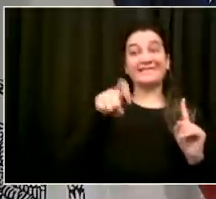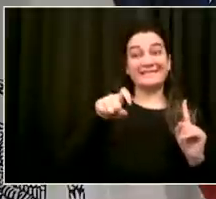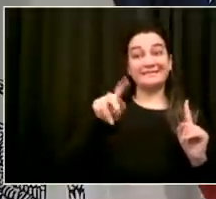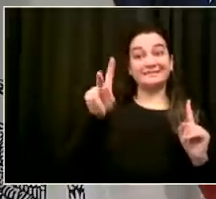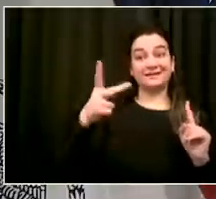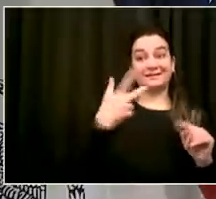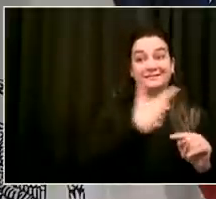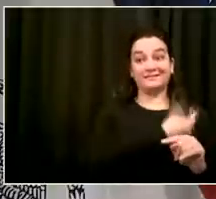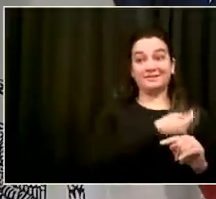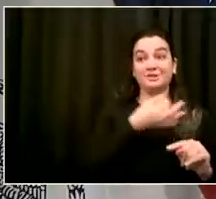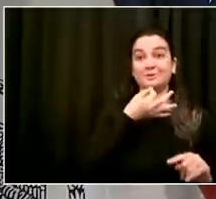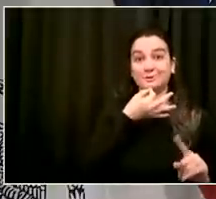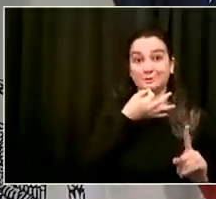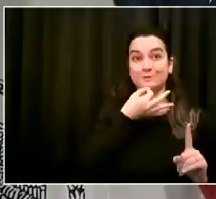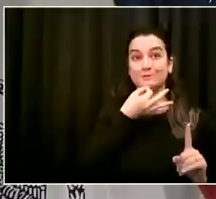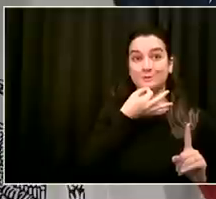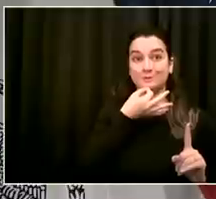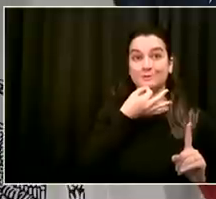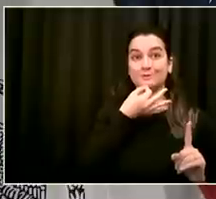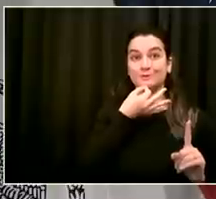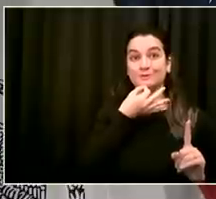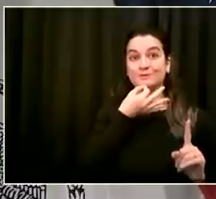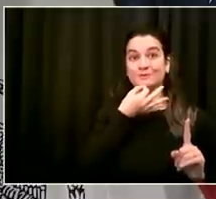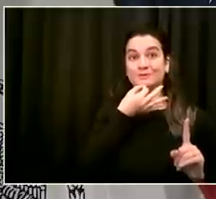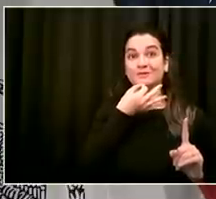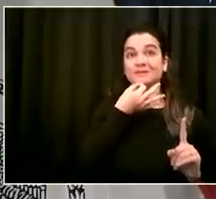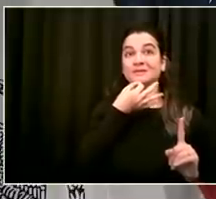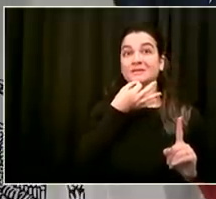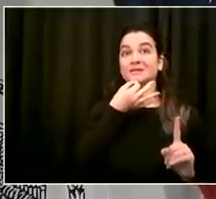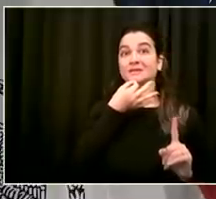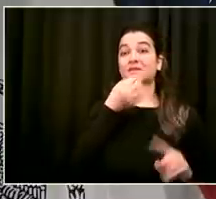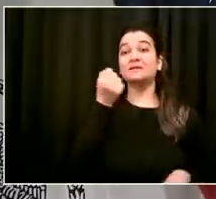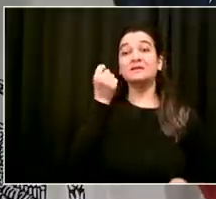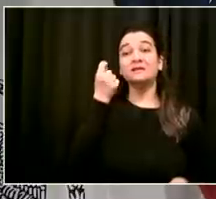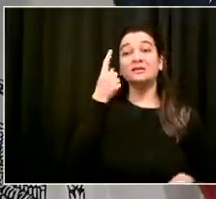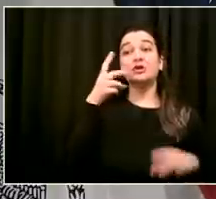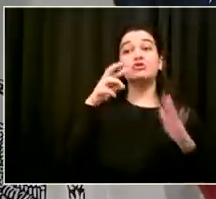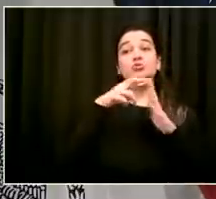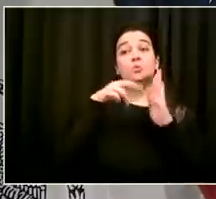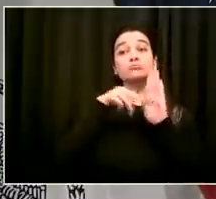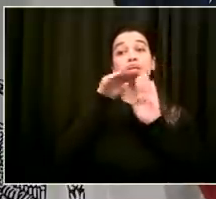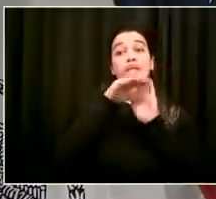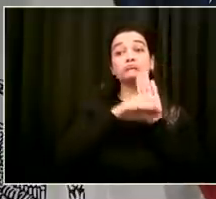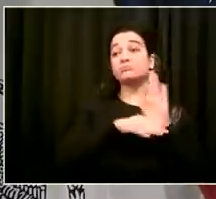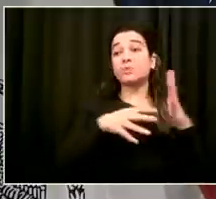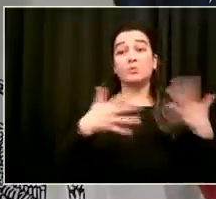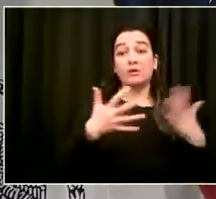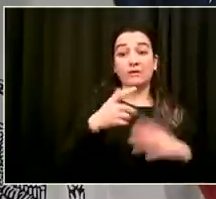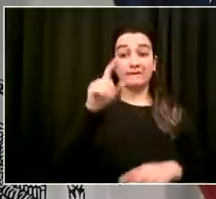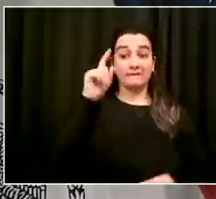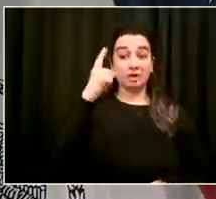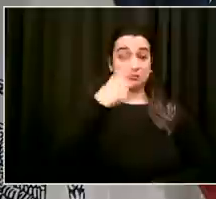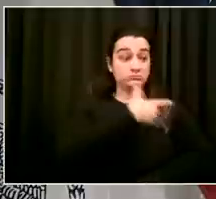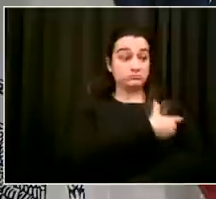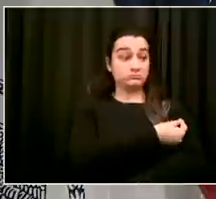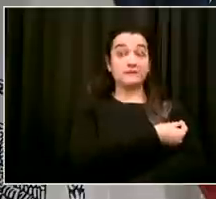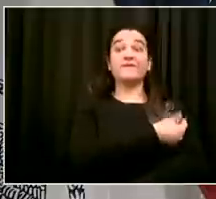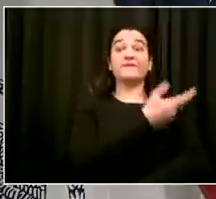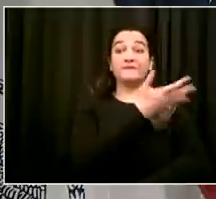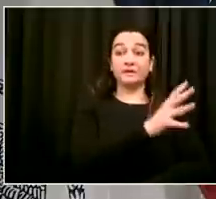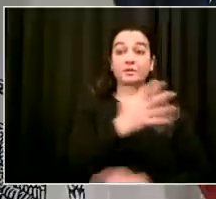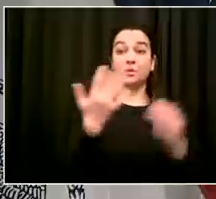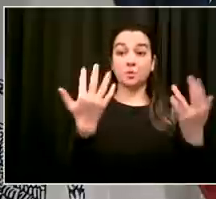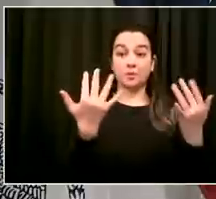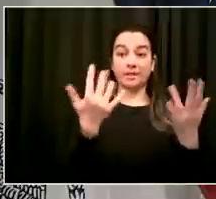It's 3 weeks later in the case of one of the vaccines, 4 weeks later in the case of the other. So long as we have supply, you know,